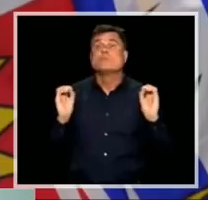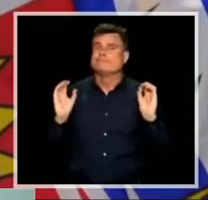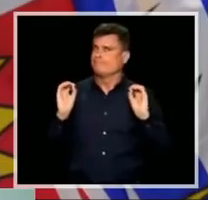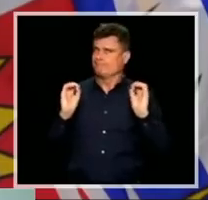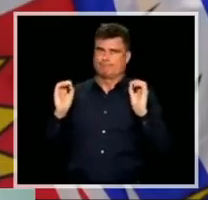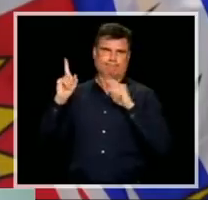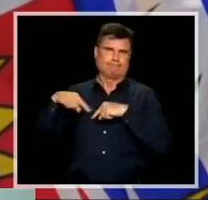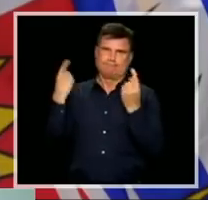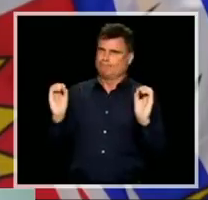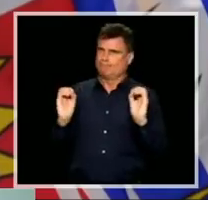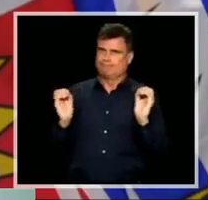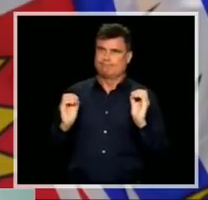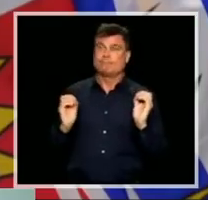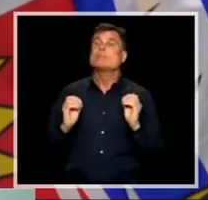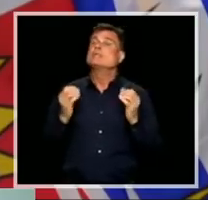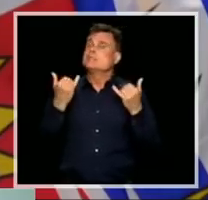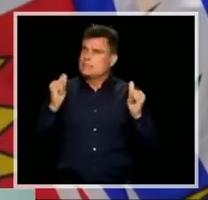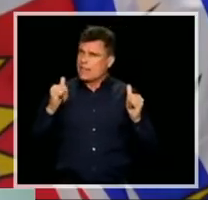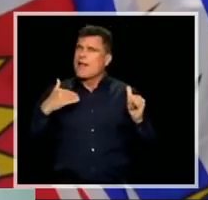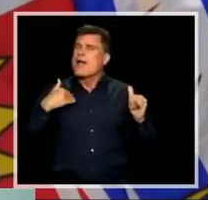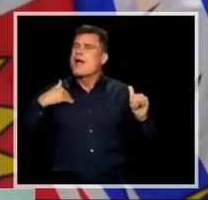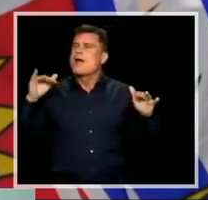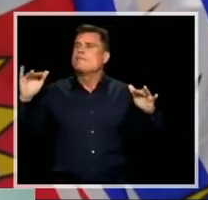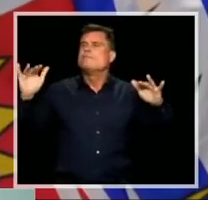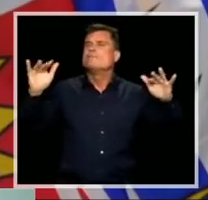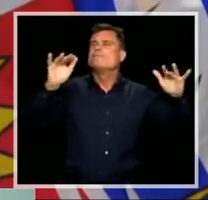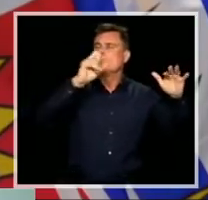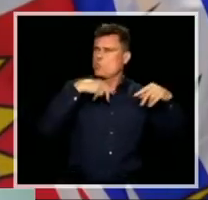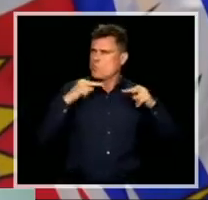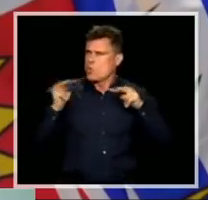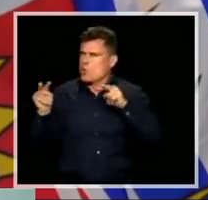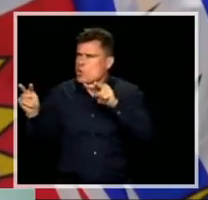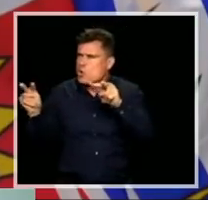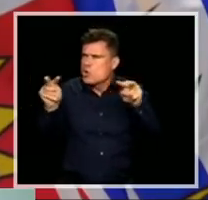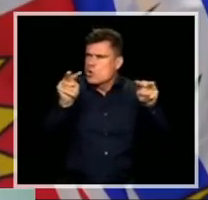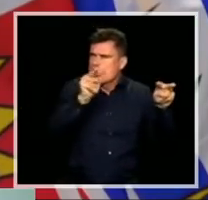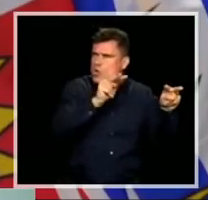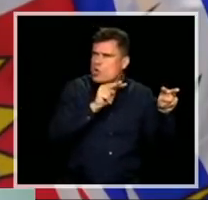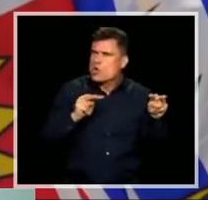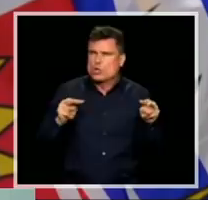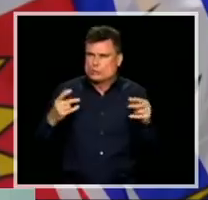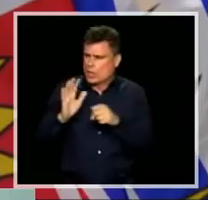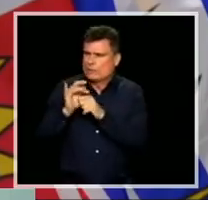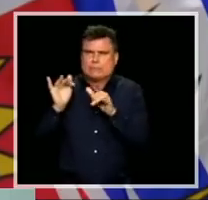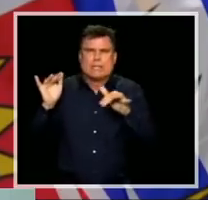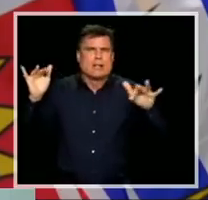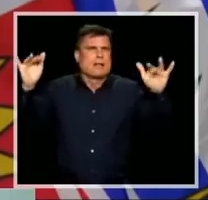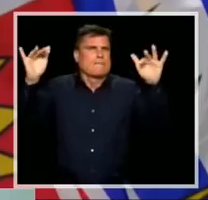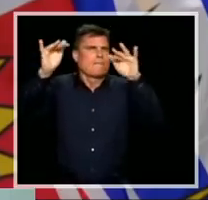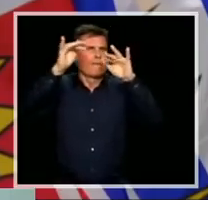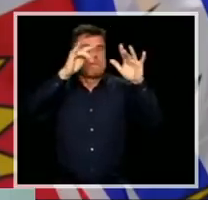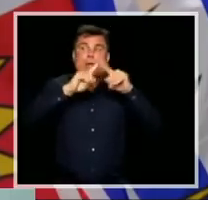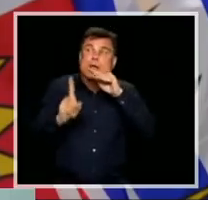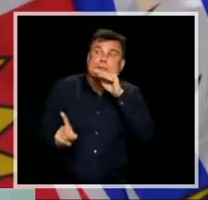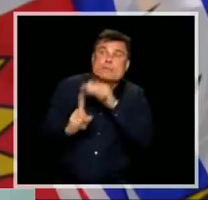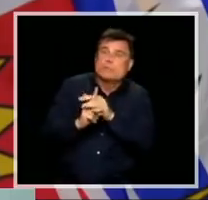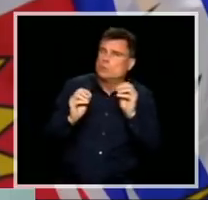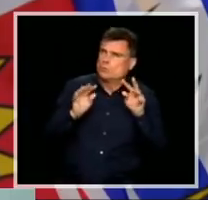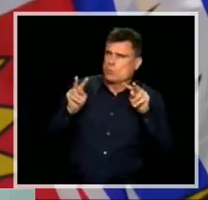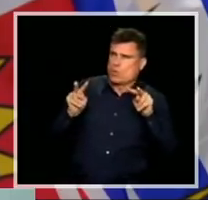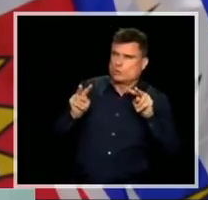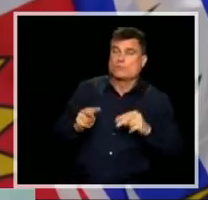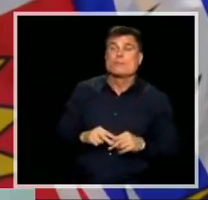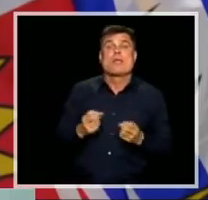very encouraging. But these new cases continue to be our elders in care, and there continues to